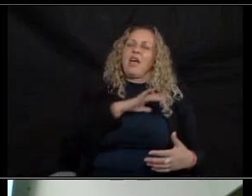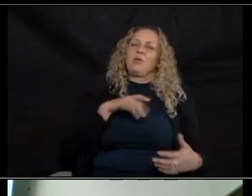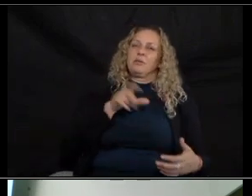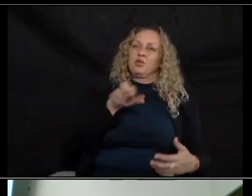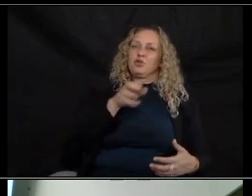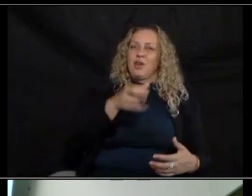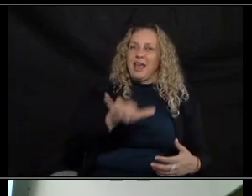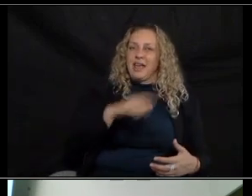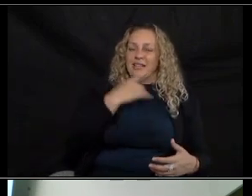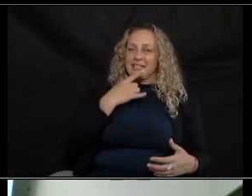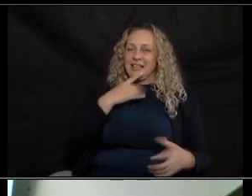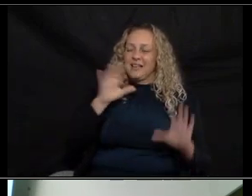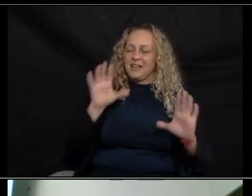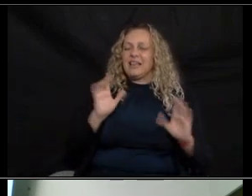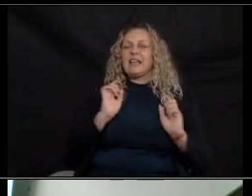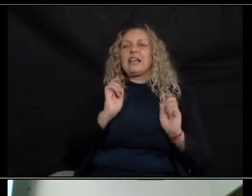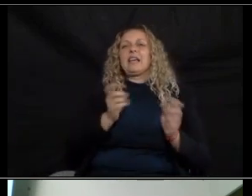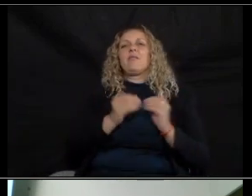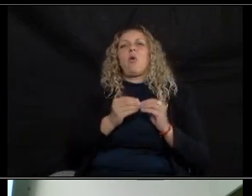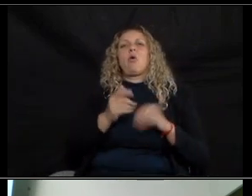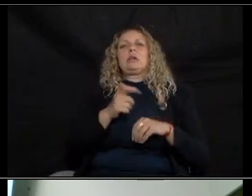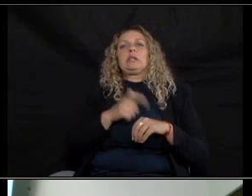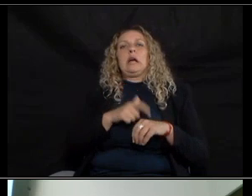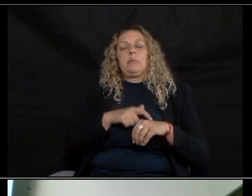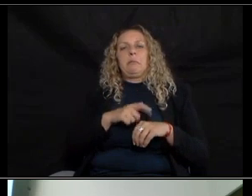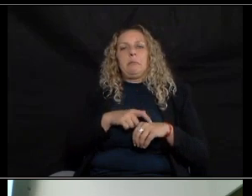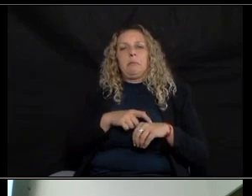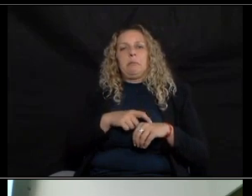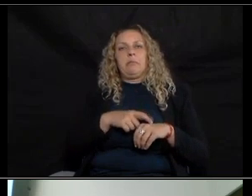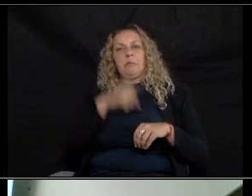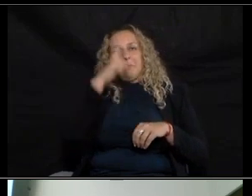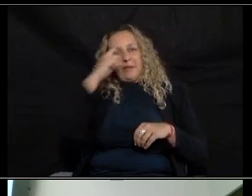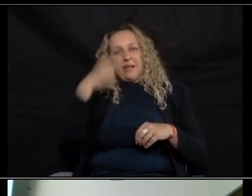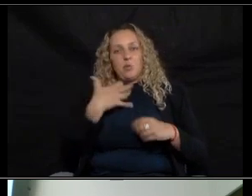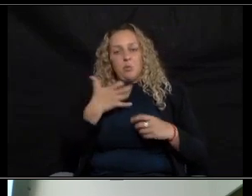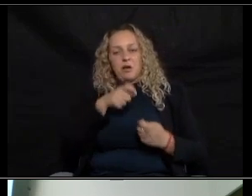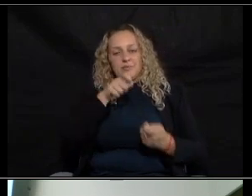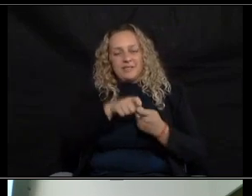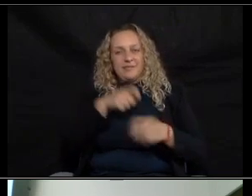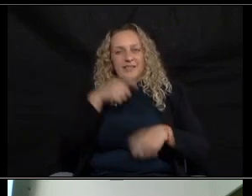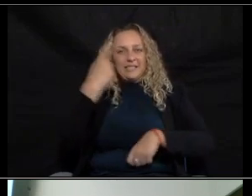is that do we want to have an end date to have this discussion